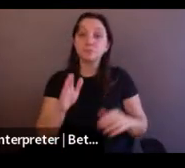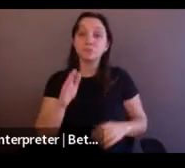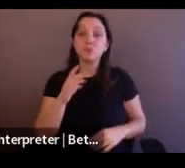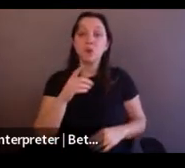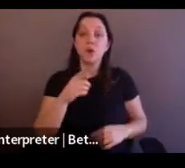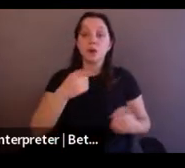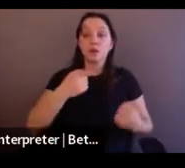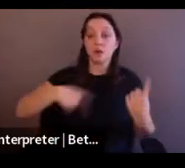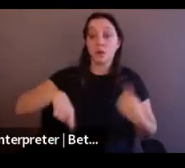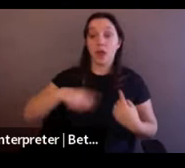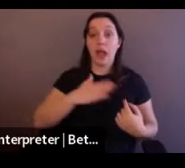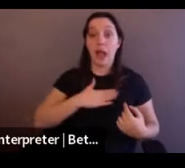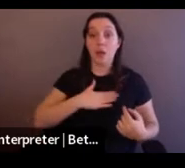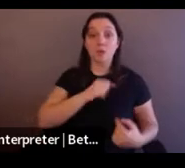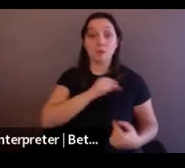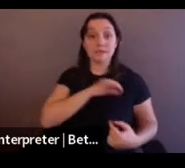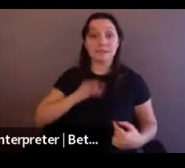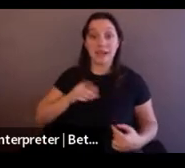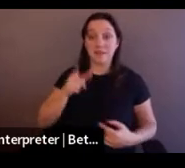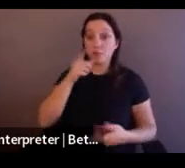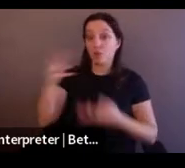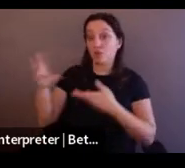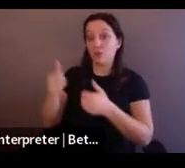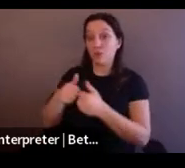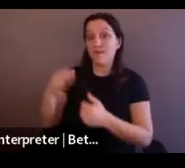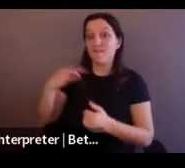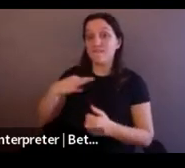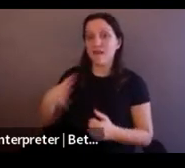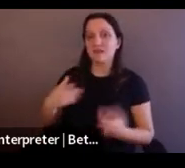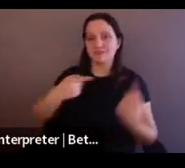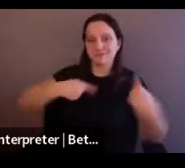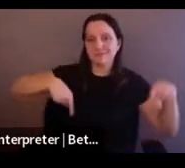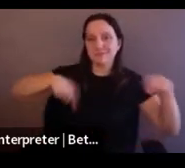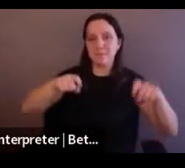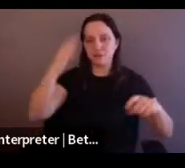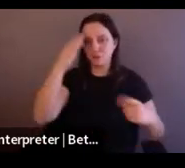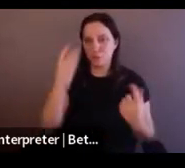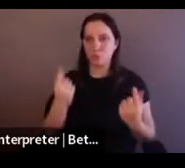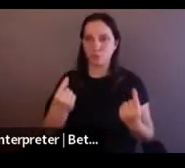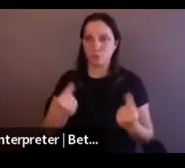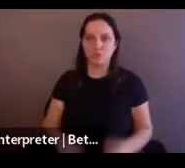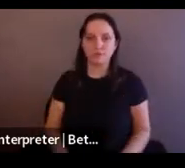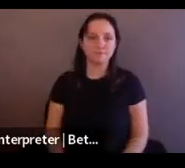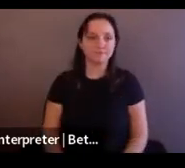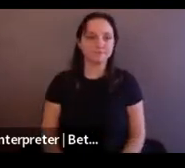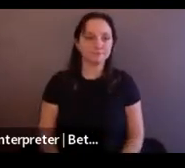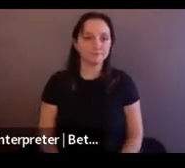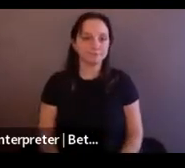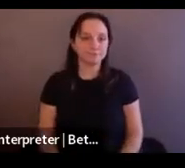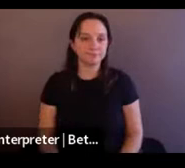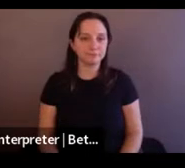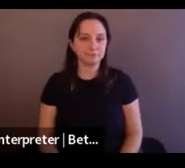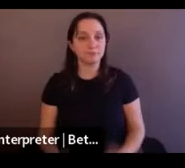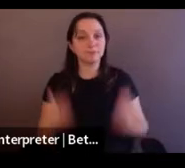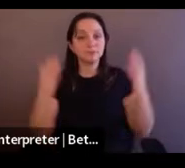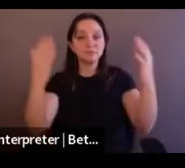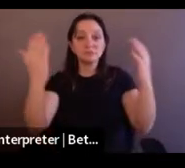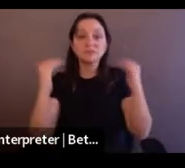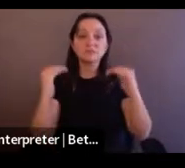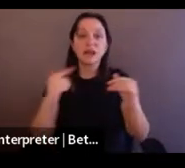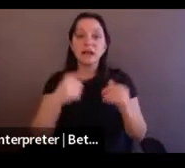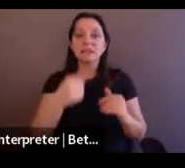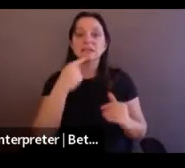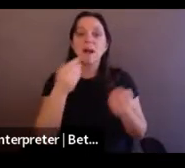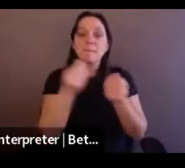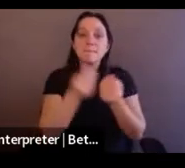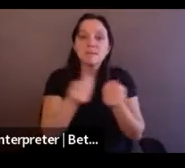really equipped and have a sense of what to do. You also want to think about what materials and supplies and tools you need for a